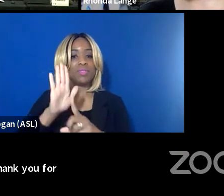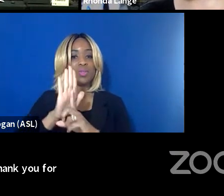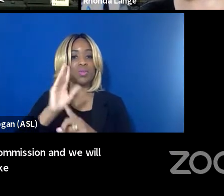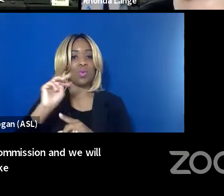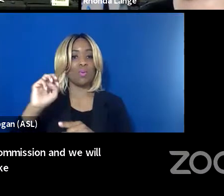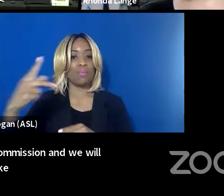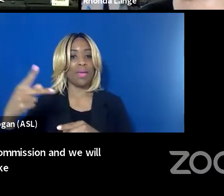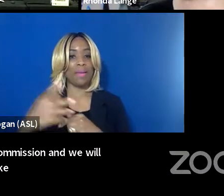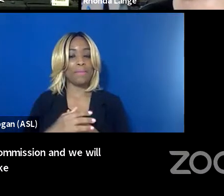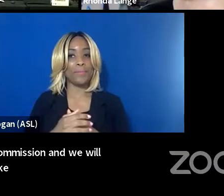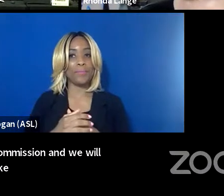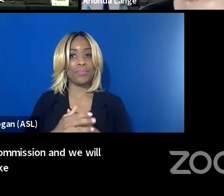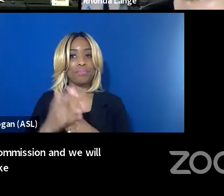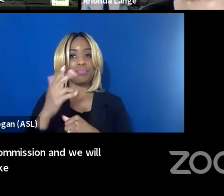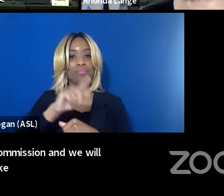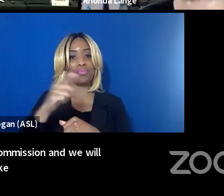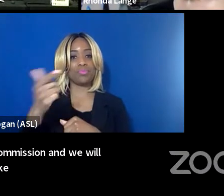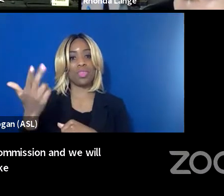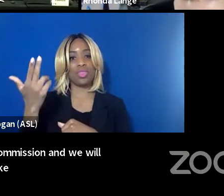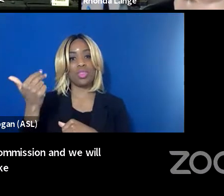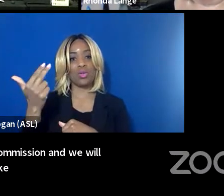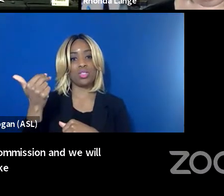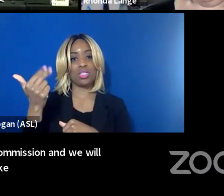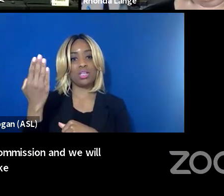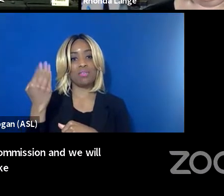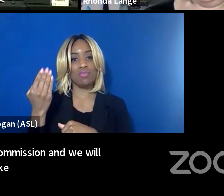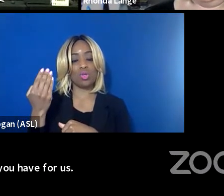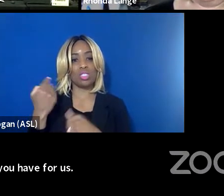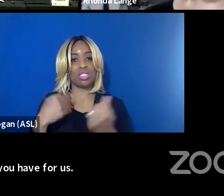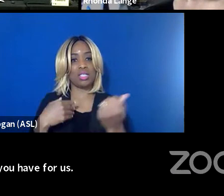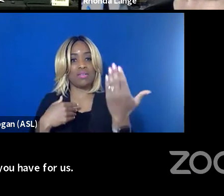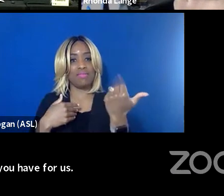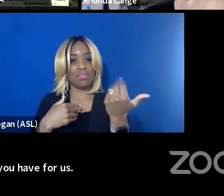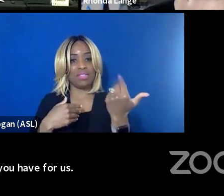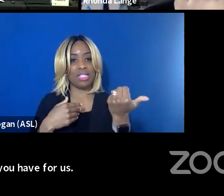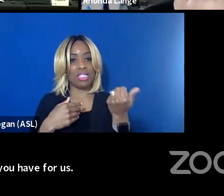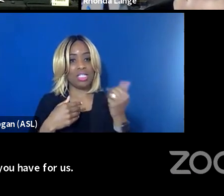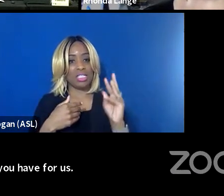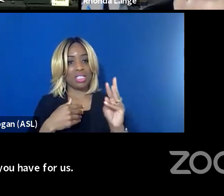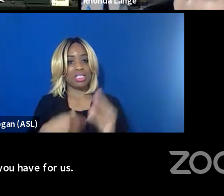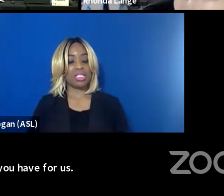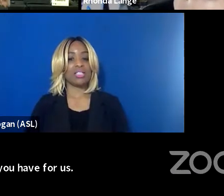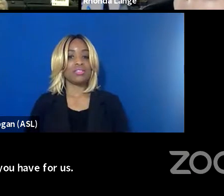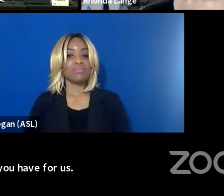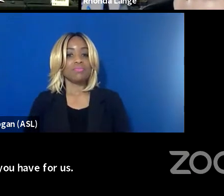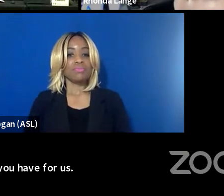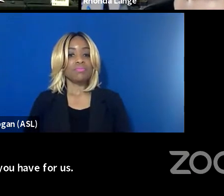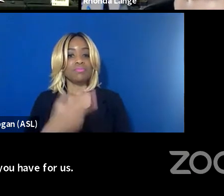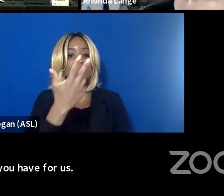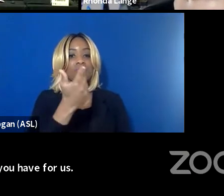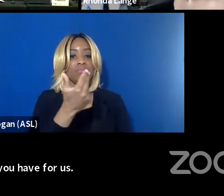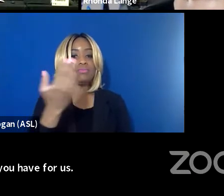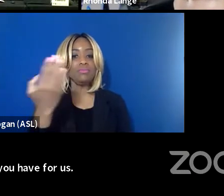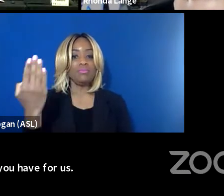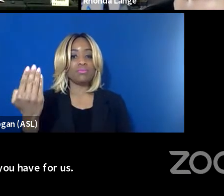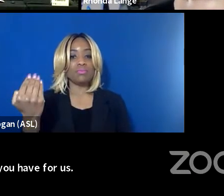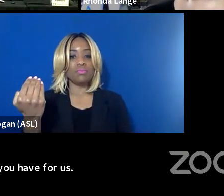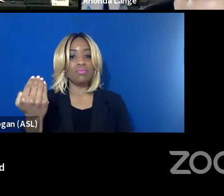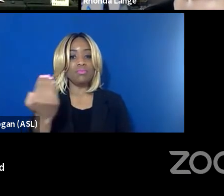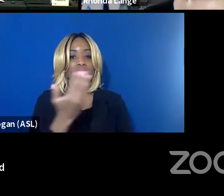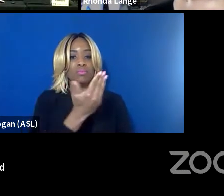have for us. 13, 14, 15, and 16. 13,